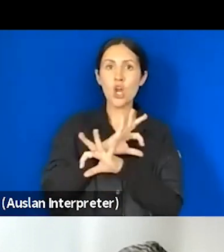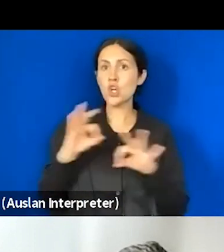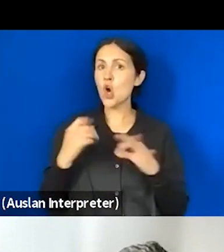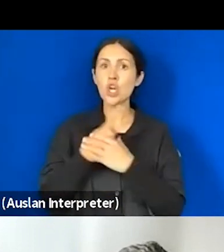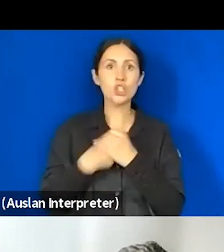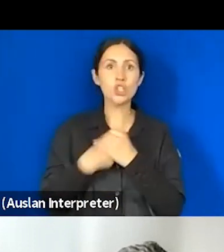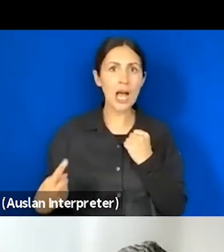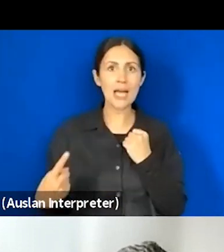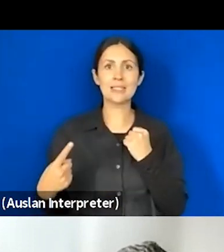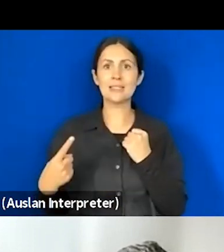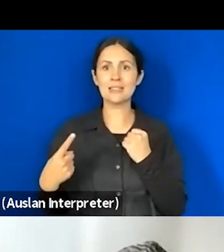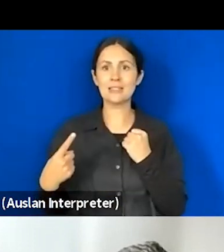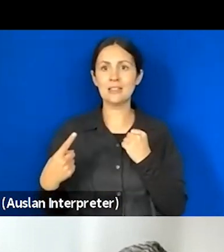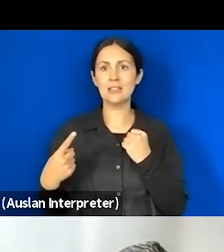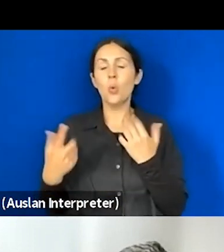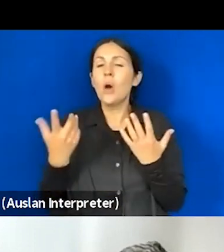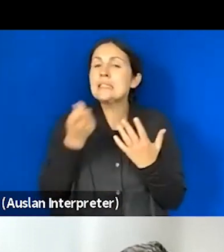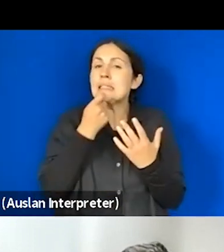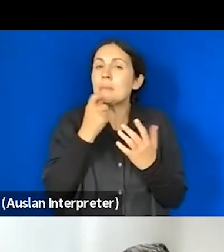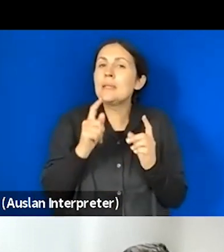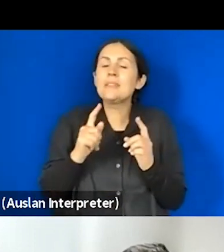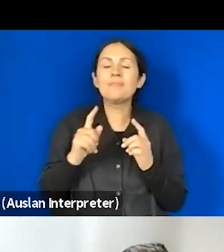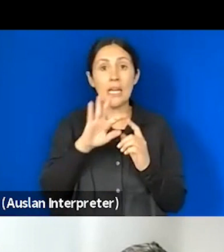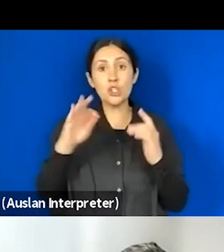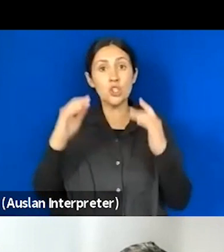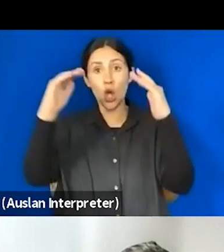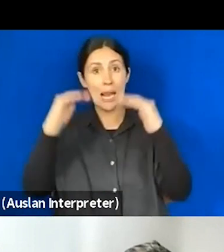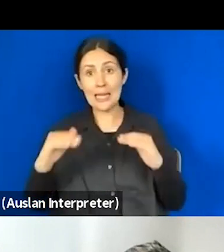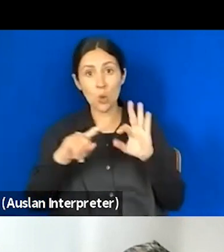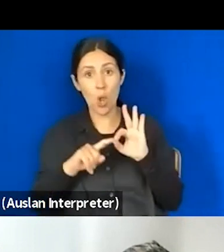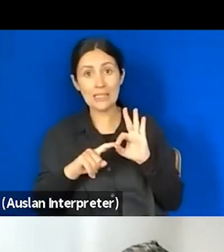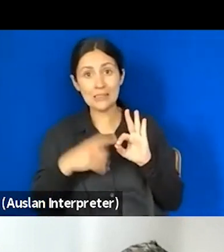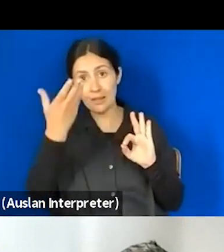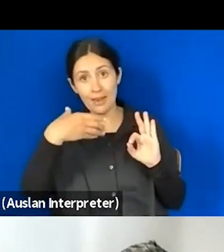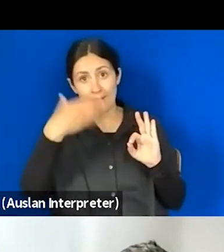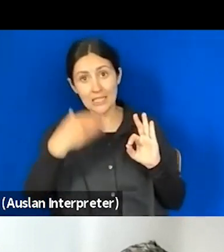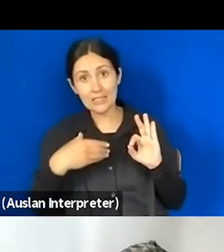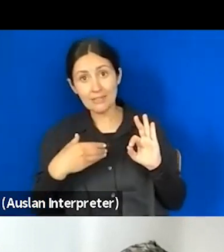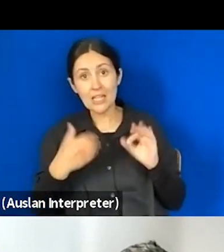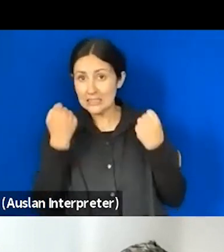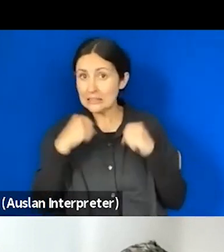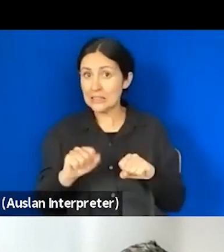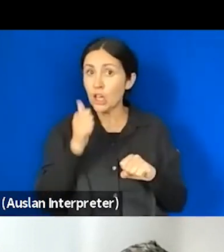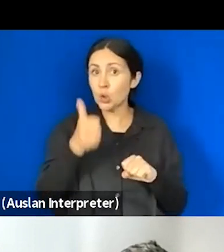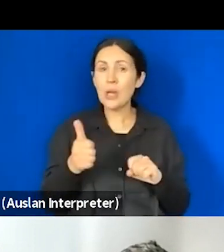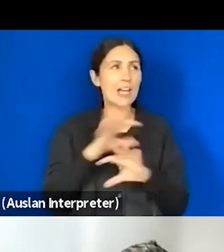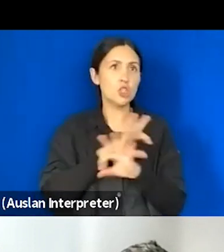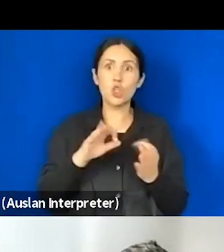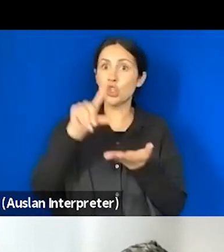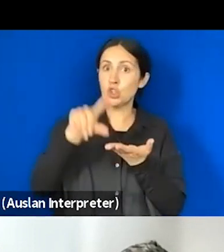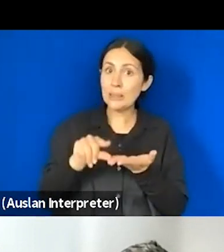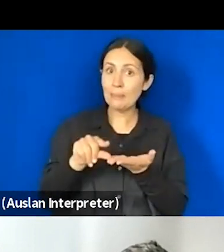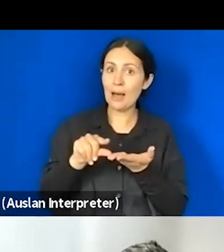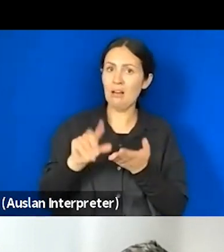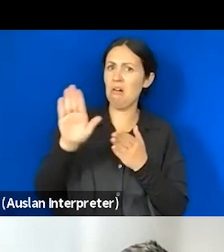replicating and perhaps an inferior replication of face-to-face care, or a cheaper to deliver